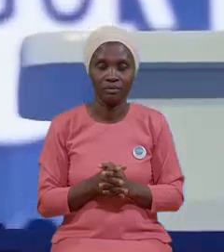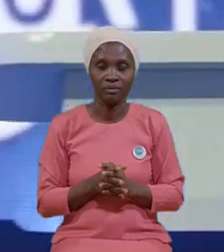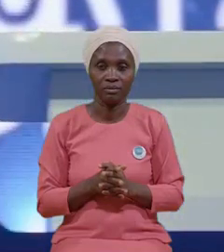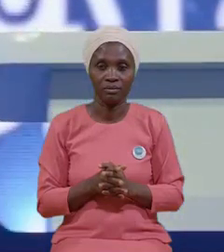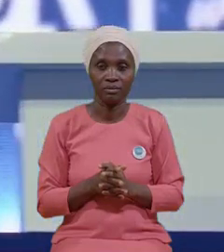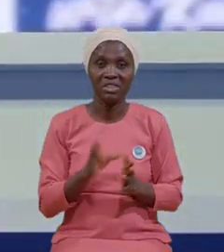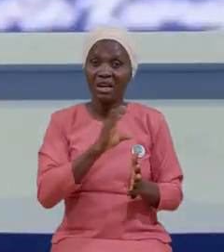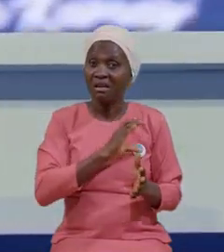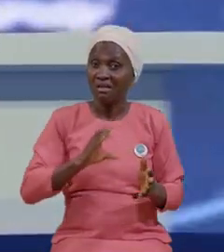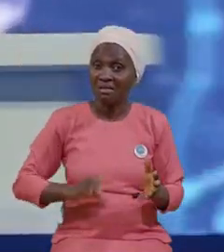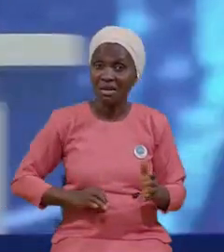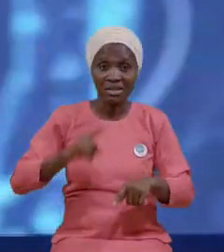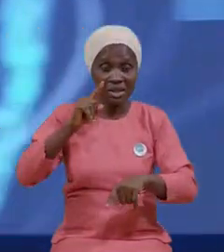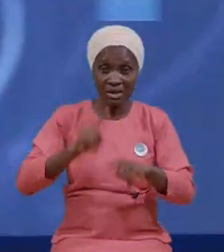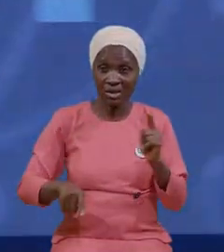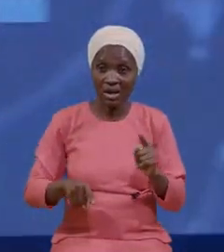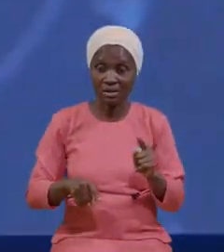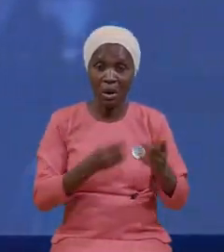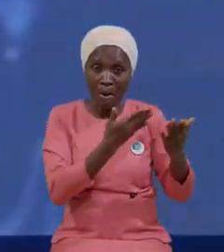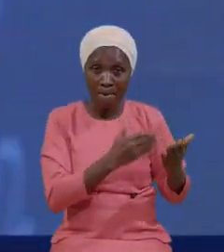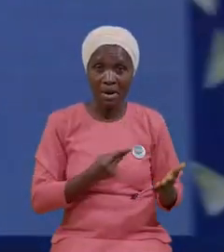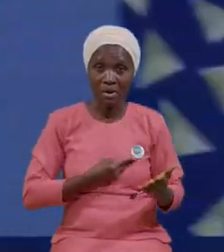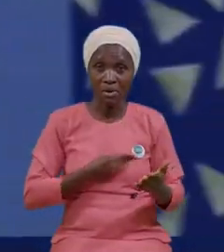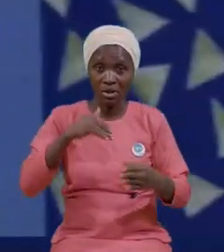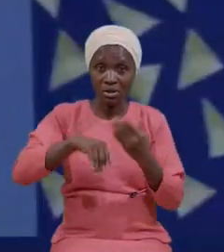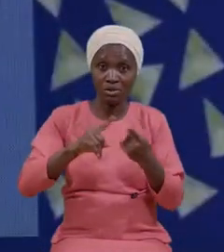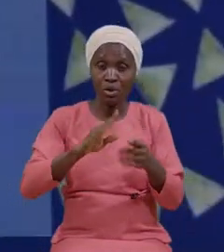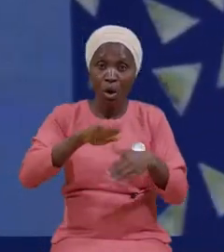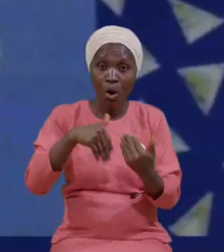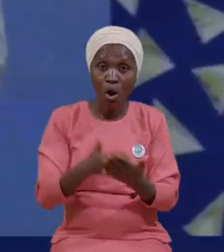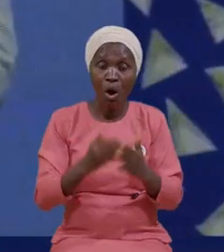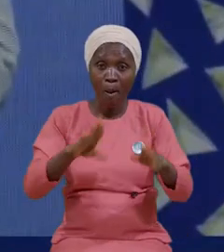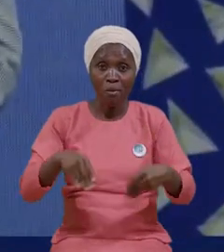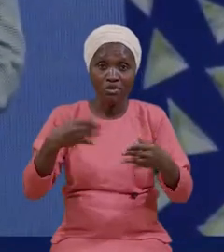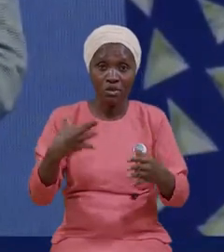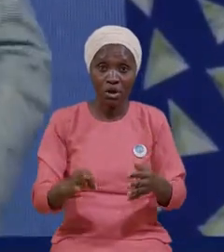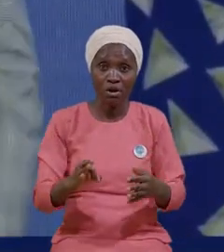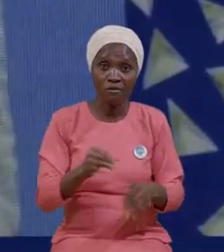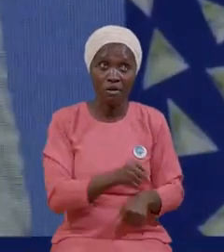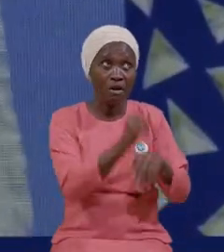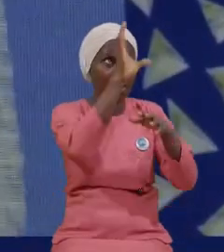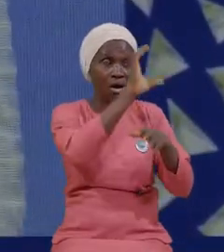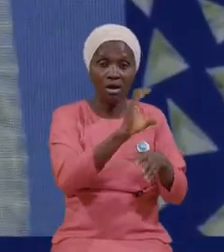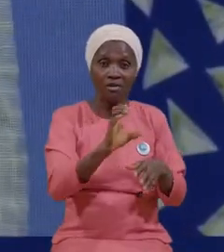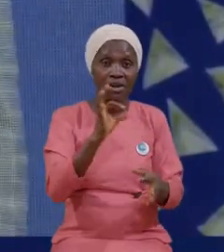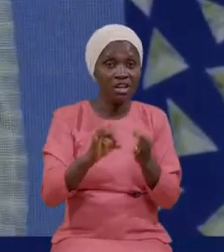Christ cannot bring us into all the provisions of Calvary if we don't have peace with Him.